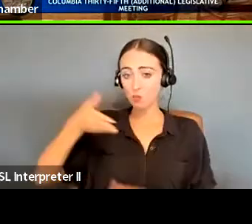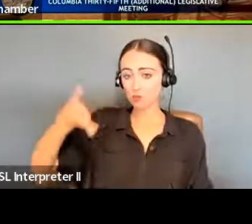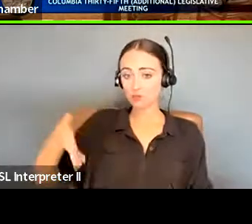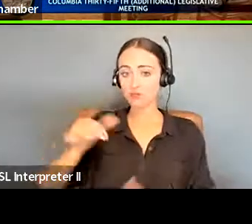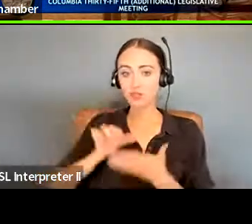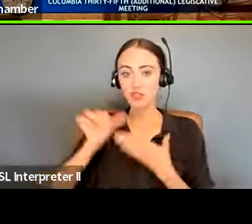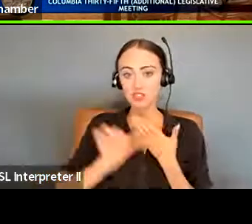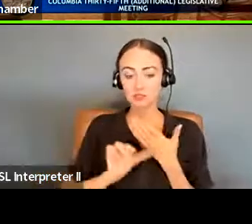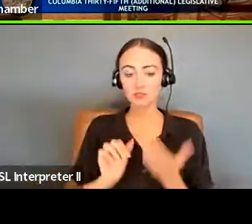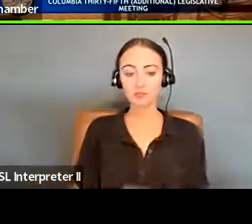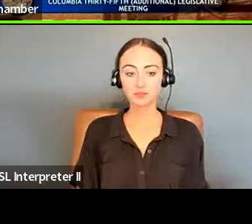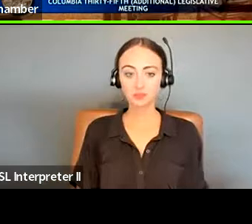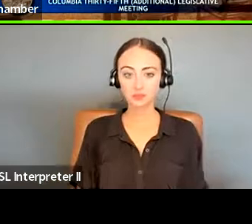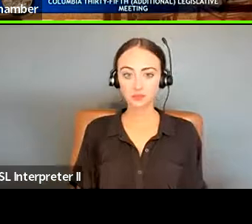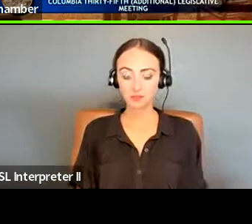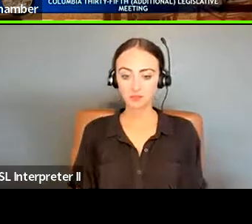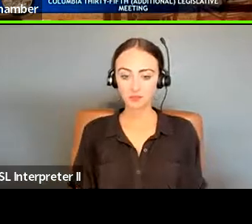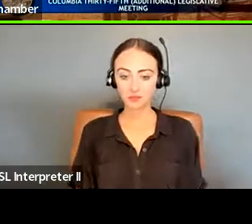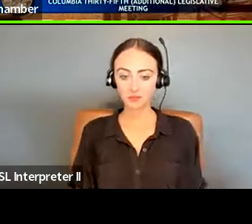agenda.